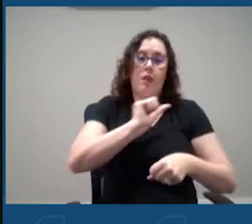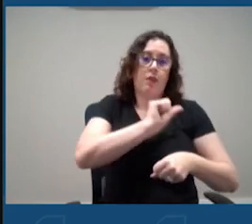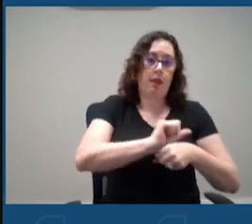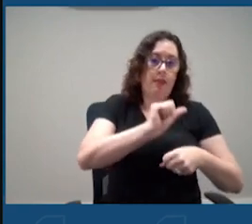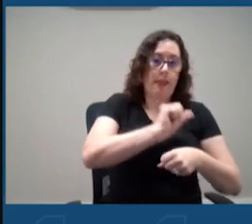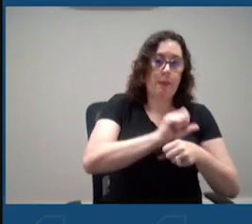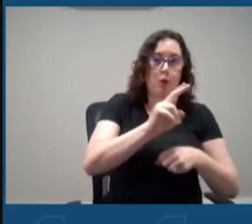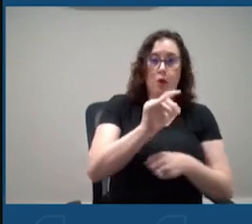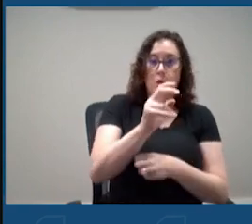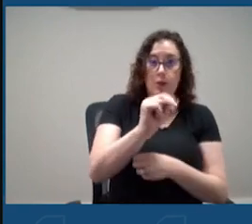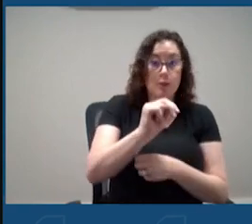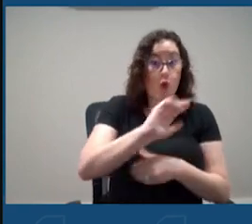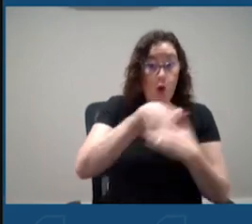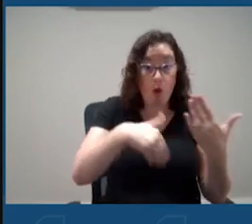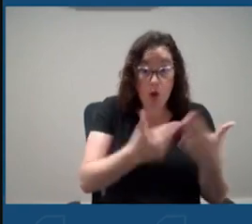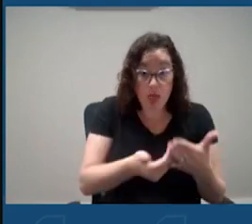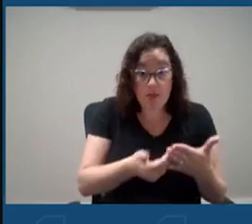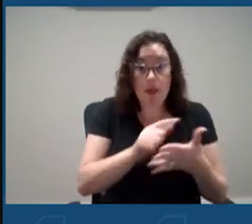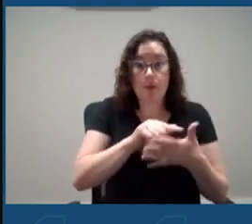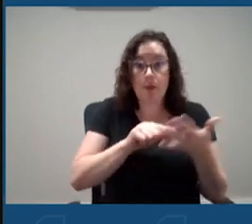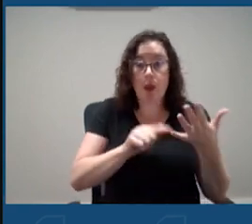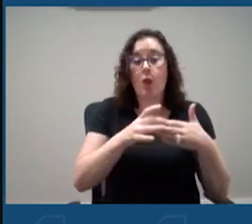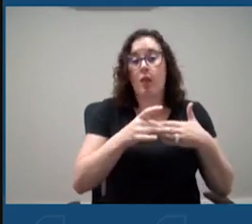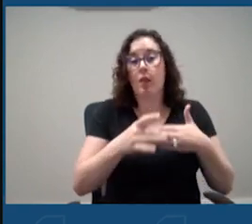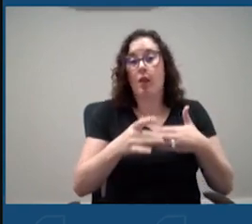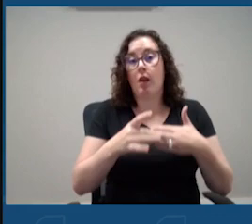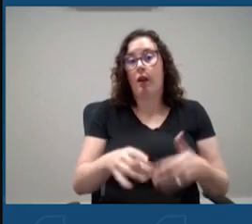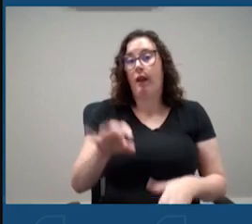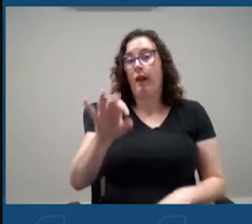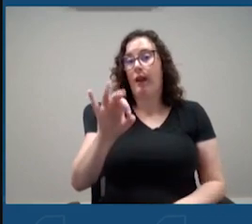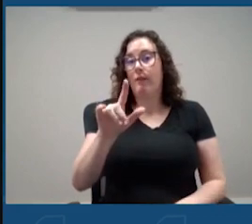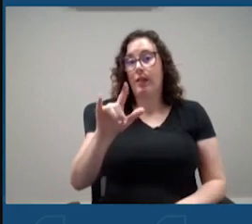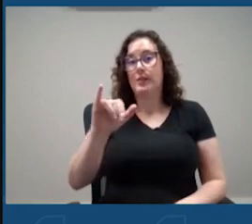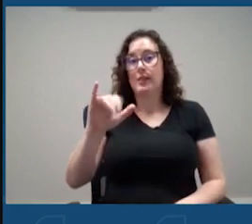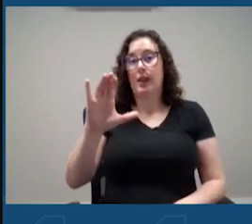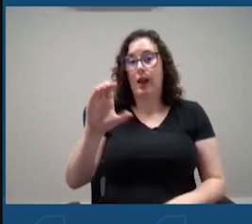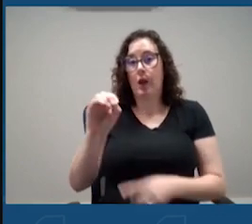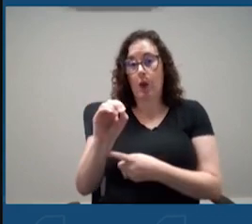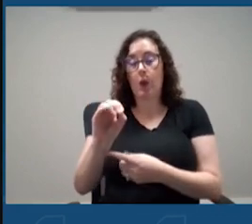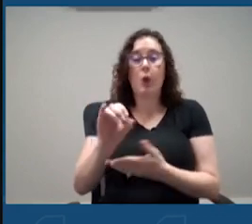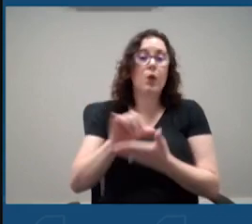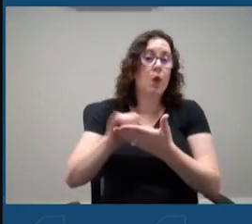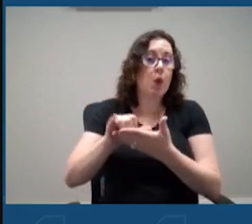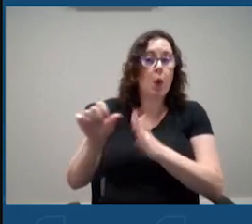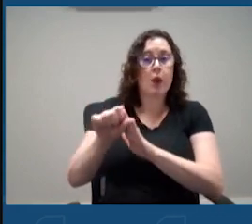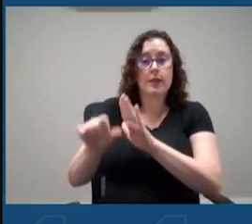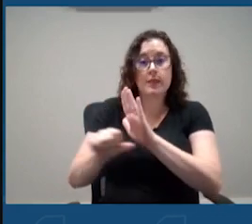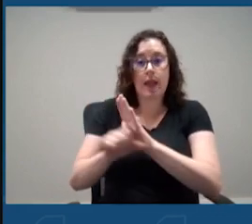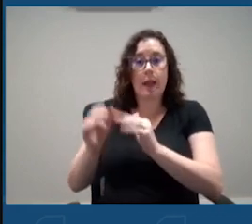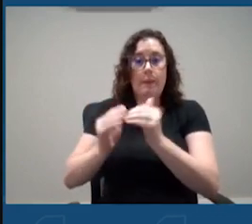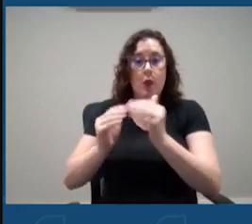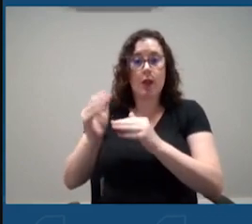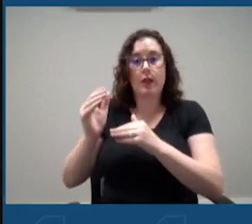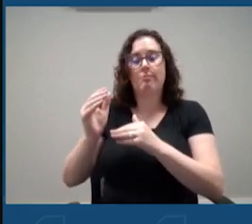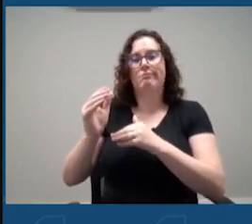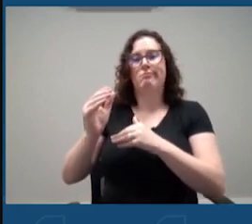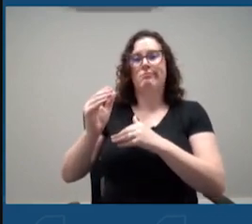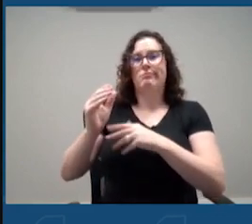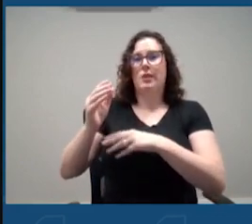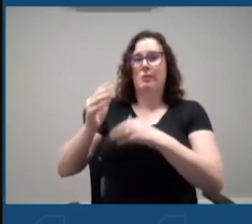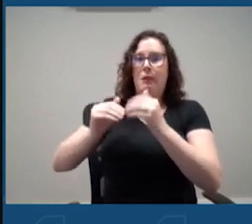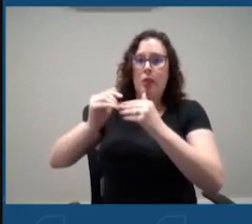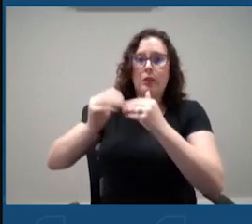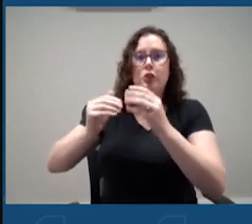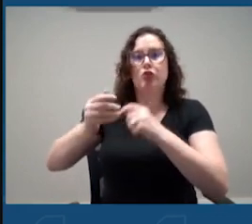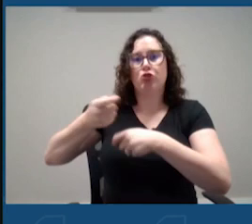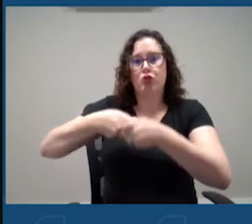all of them with the leadership of the AFL-CIO, the New York State Building and Construction Trades, and the pipe trades, the